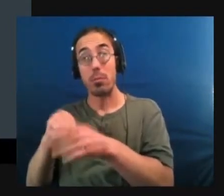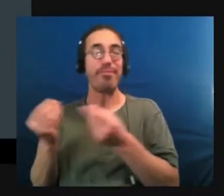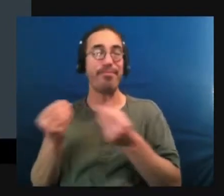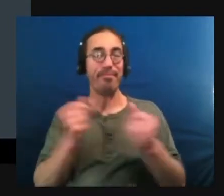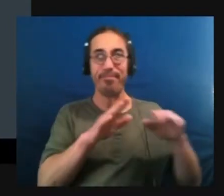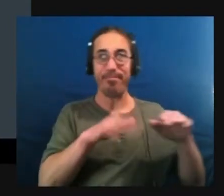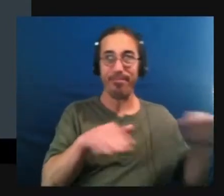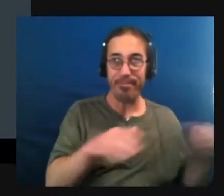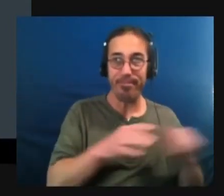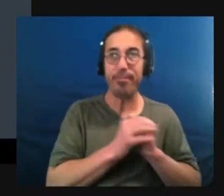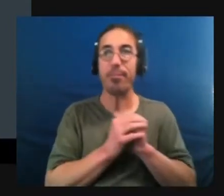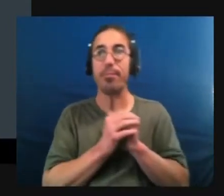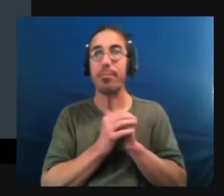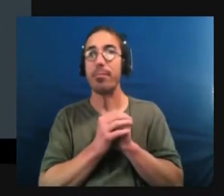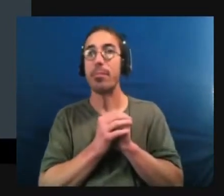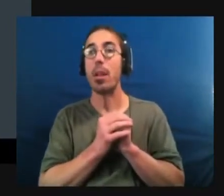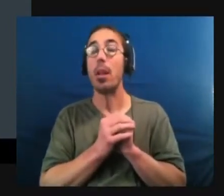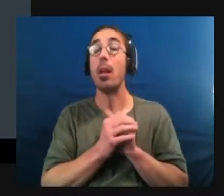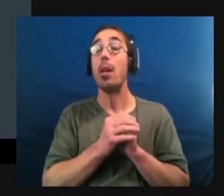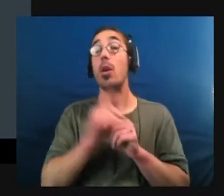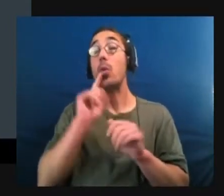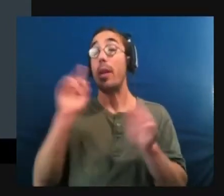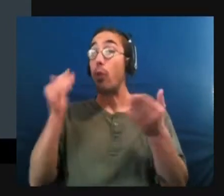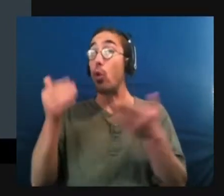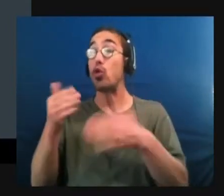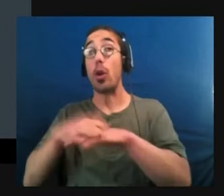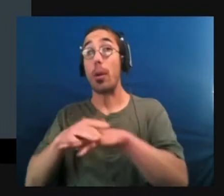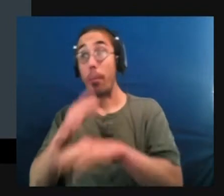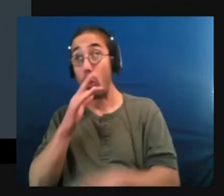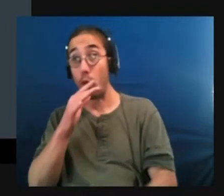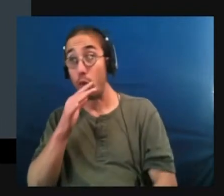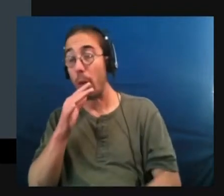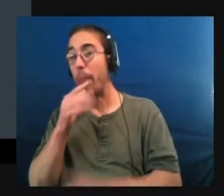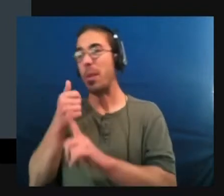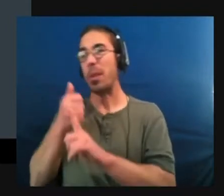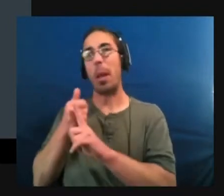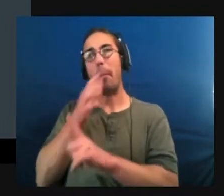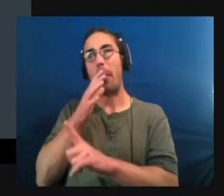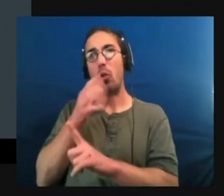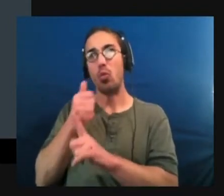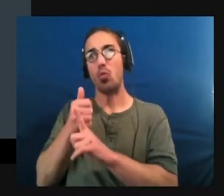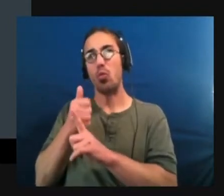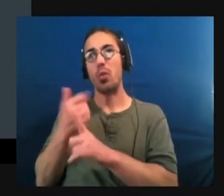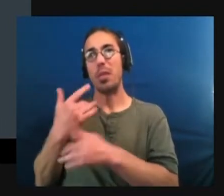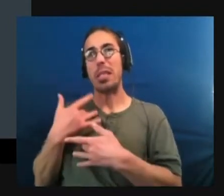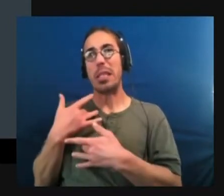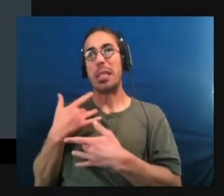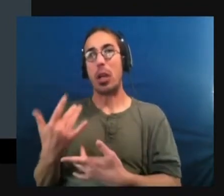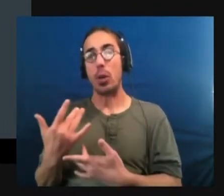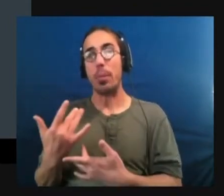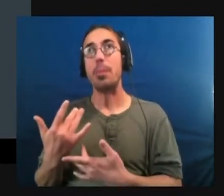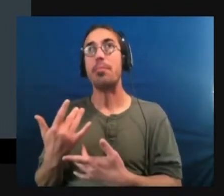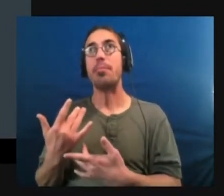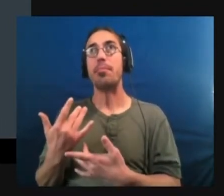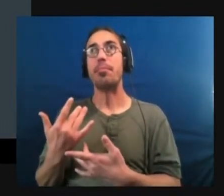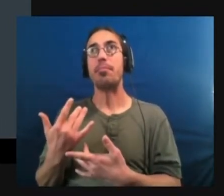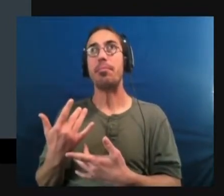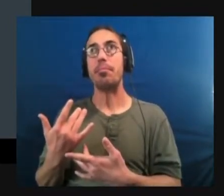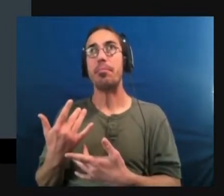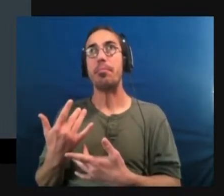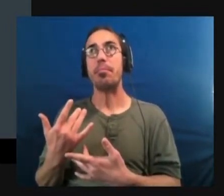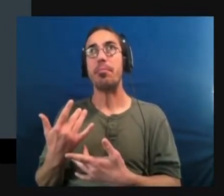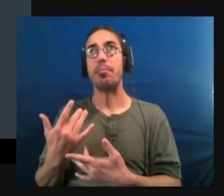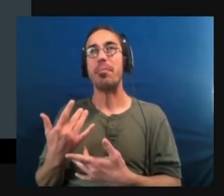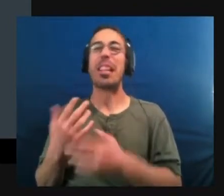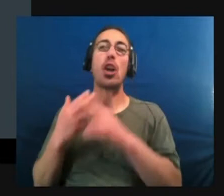extremely focused on mothers, and the mothers were found to either be what is known as refrigerator